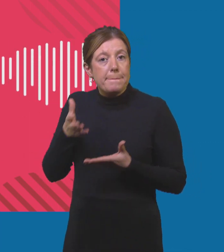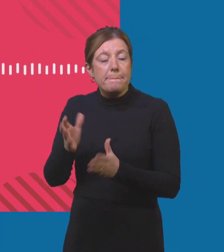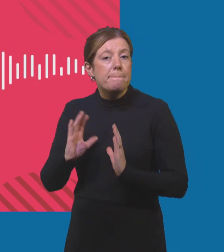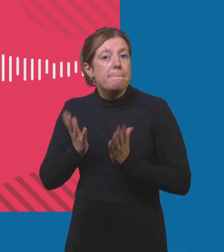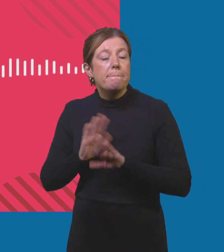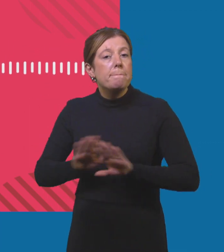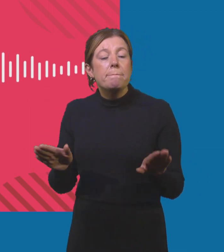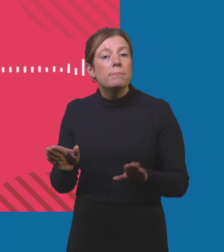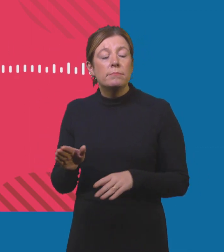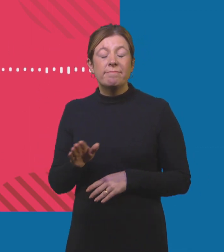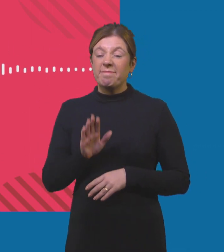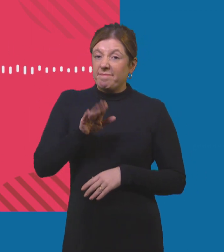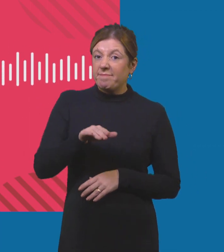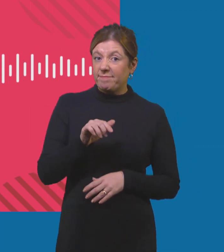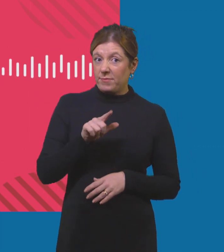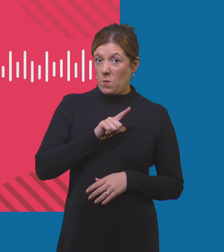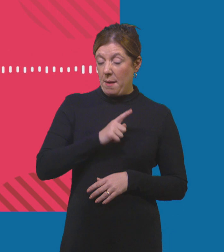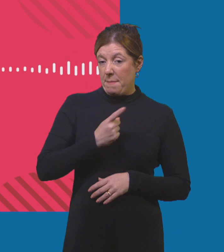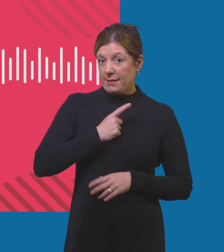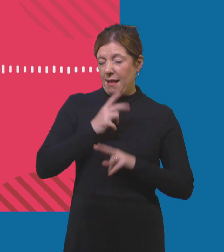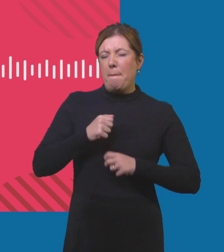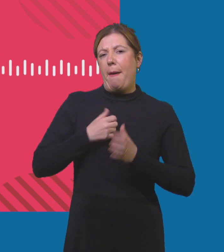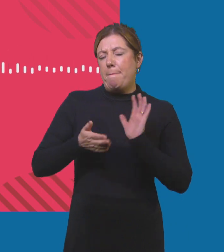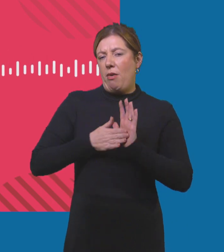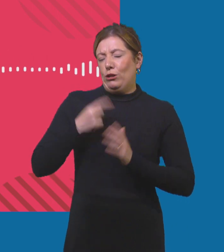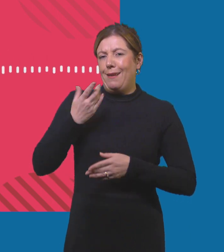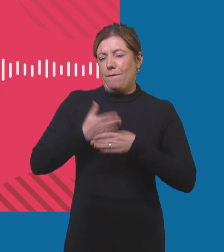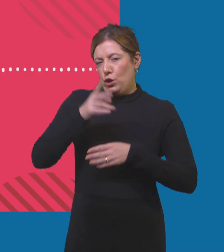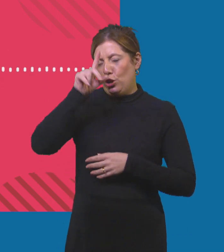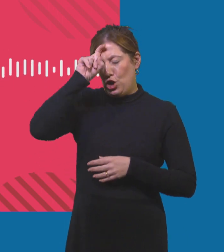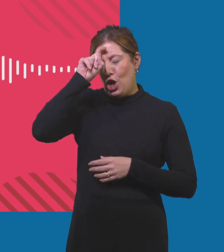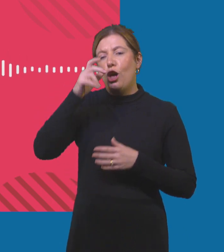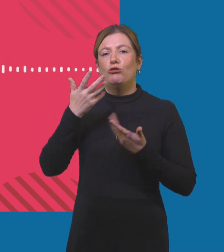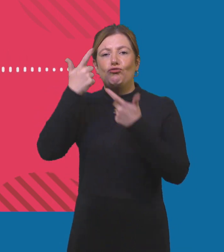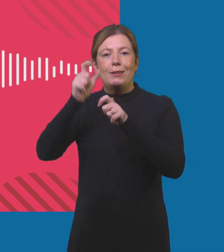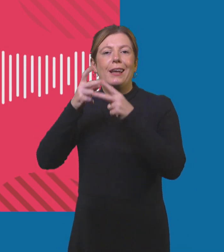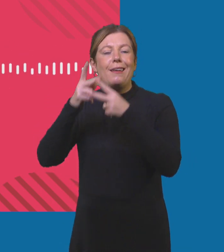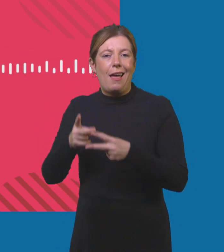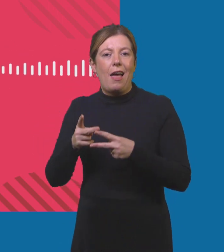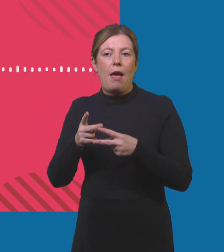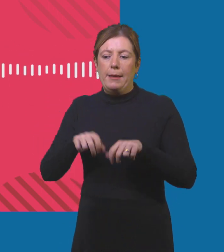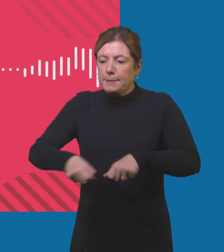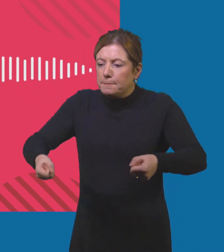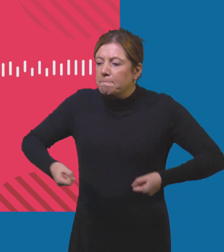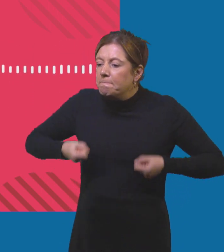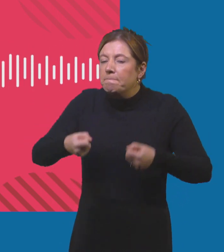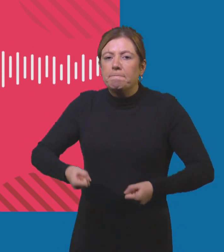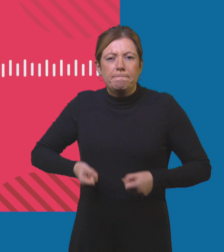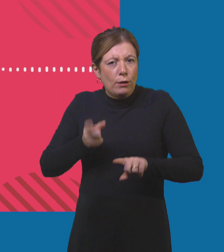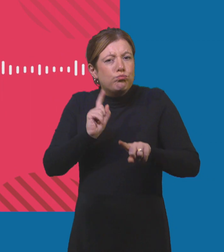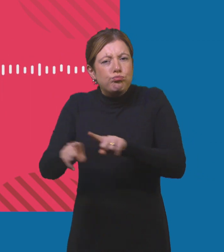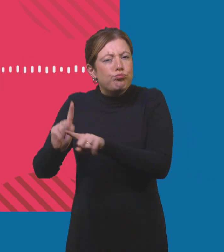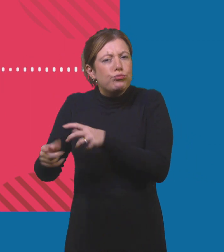freely. And one of the reasons is because I've looked into this. My mum is a nurse and she works in residential care, and they get like Zimmer frames and like abundance